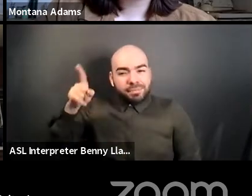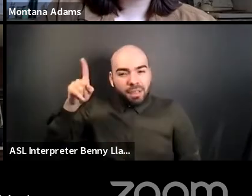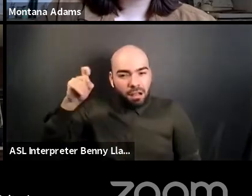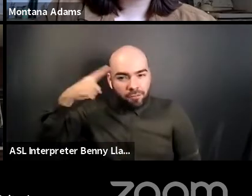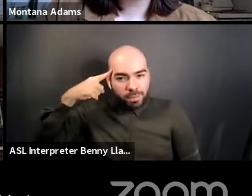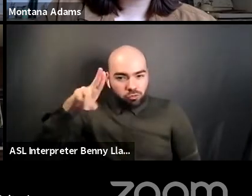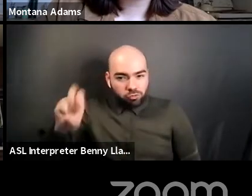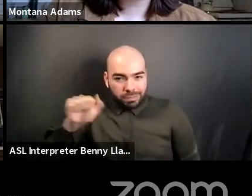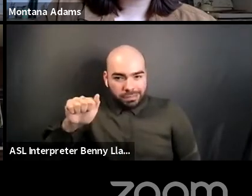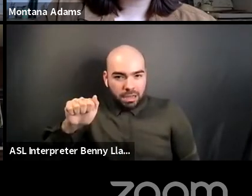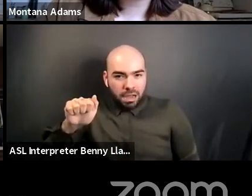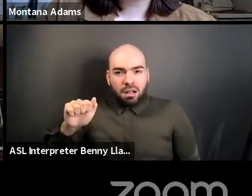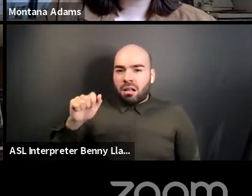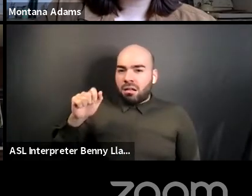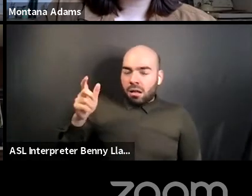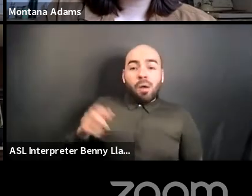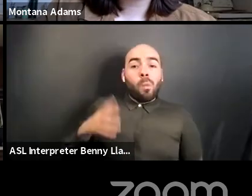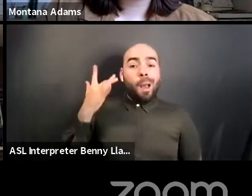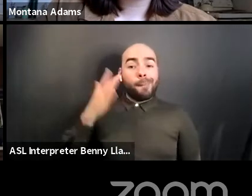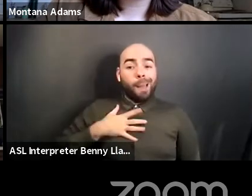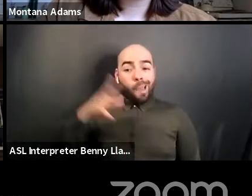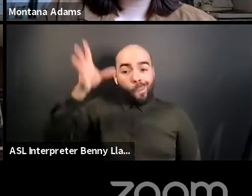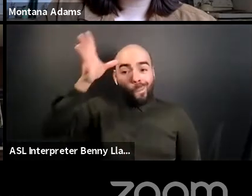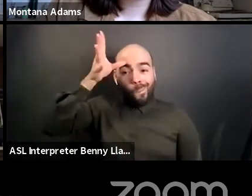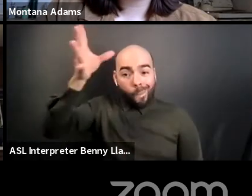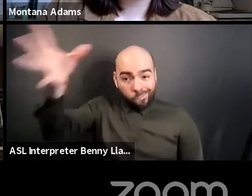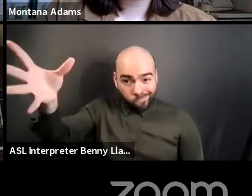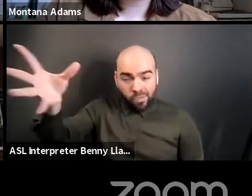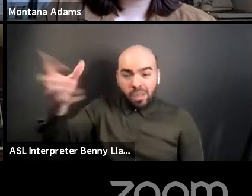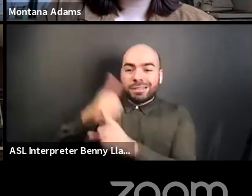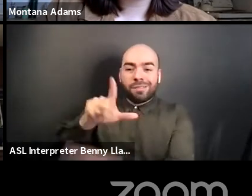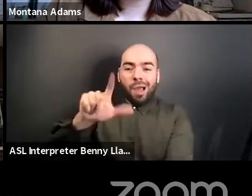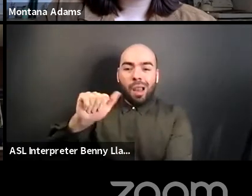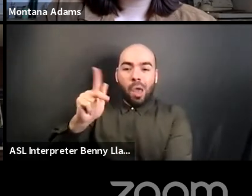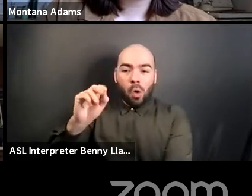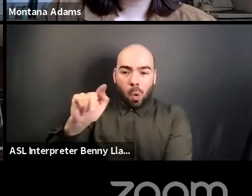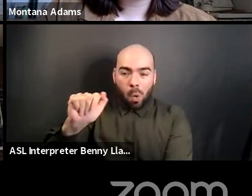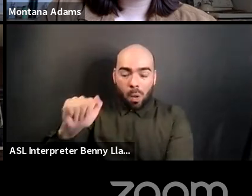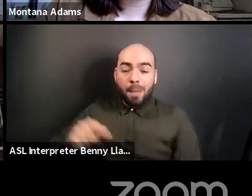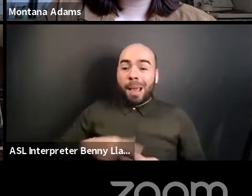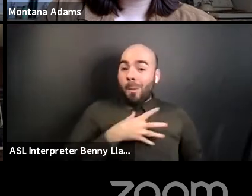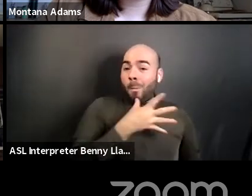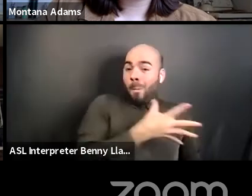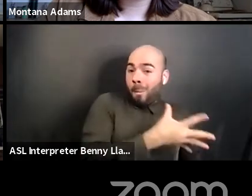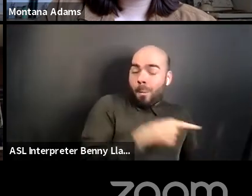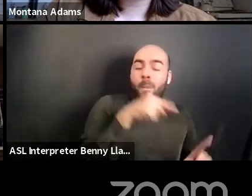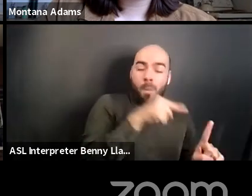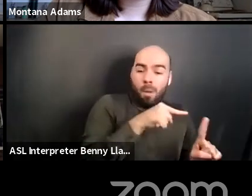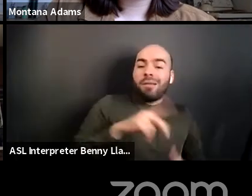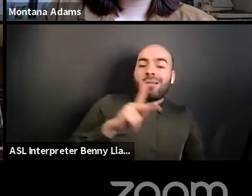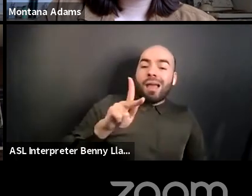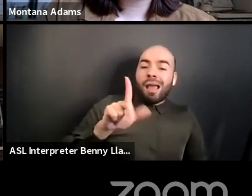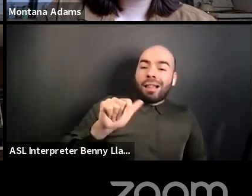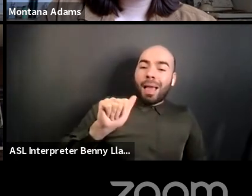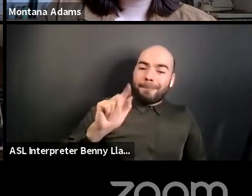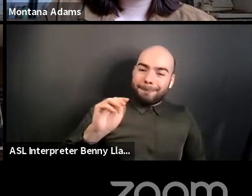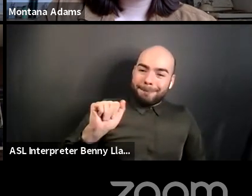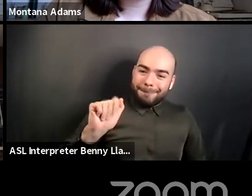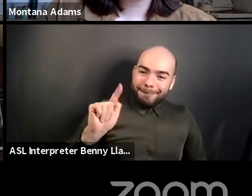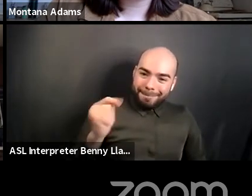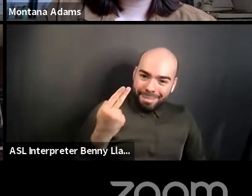know, my grandfather was Lakota, my grandmother is Klamath. So they split up their kids in half.